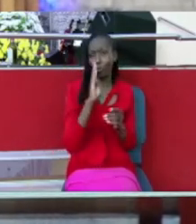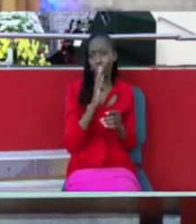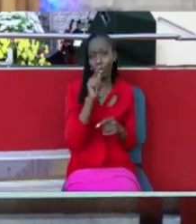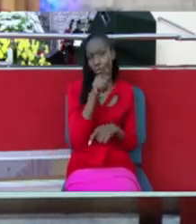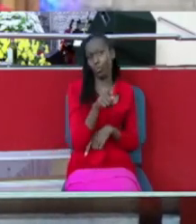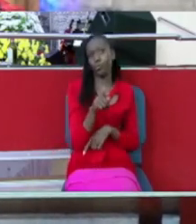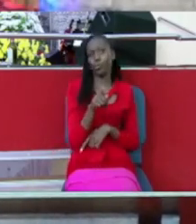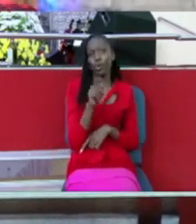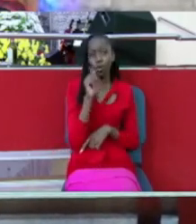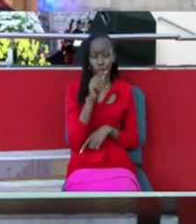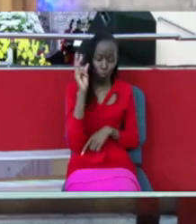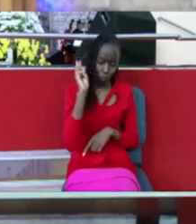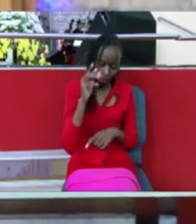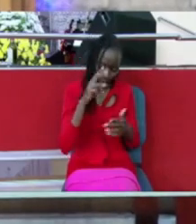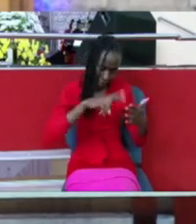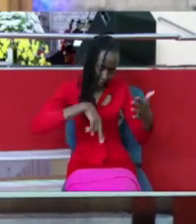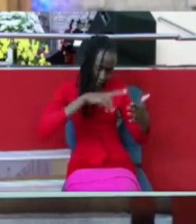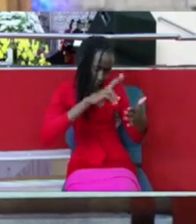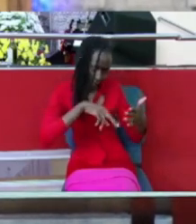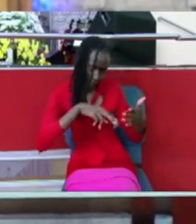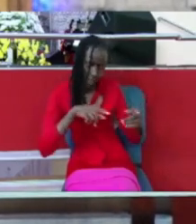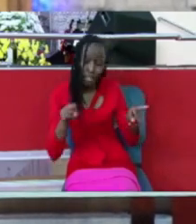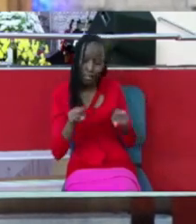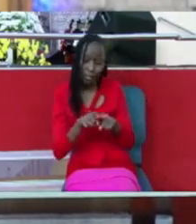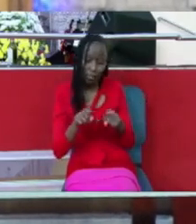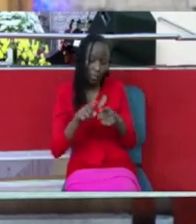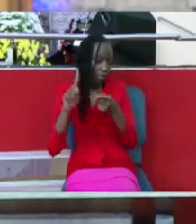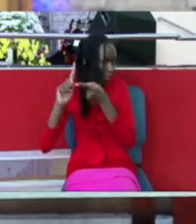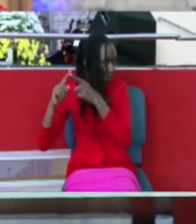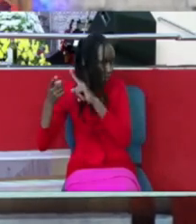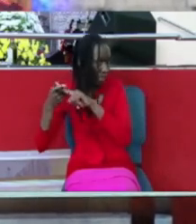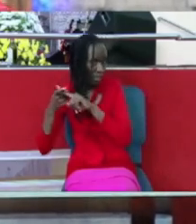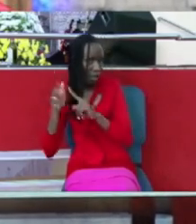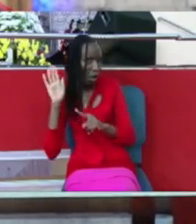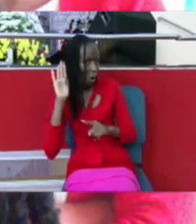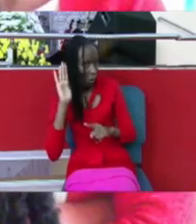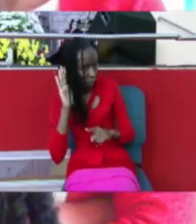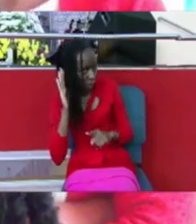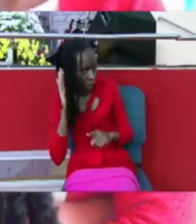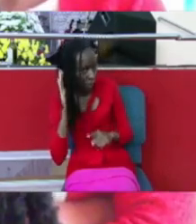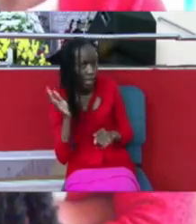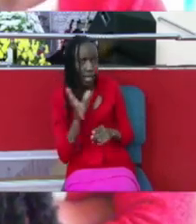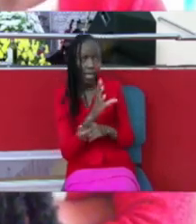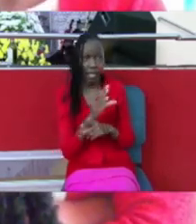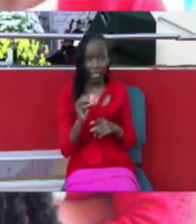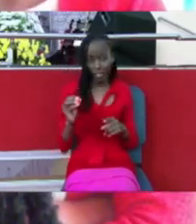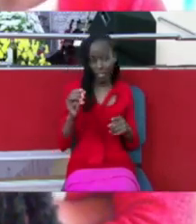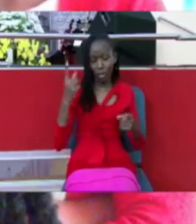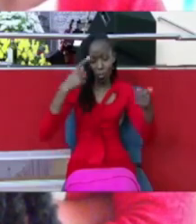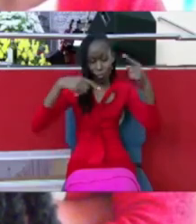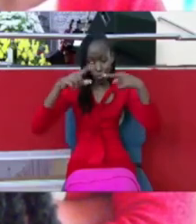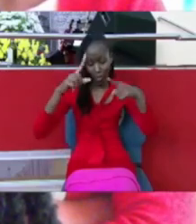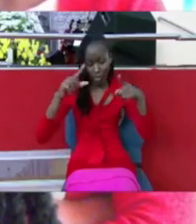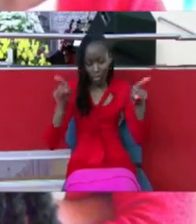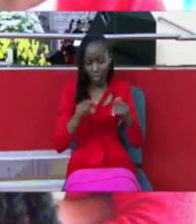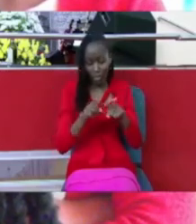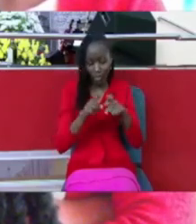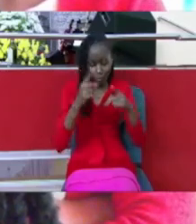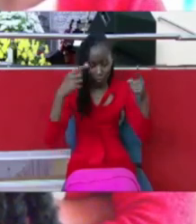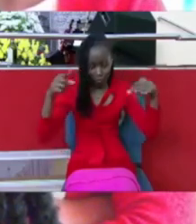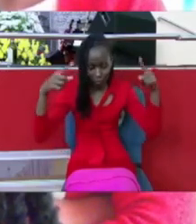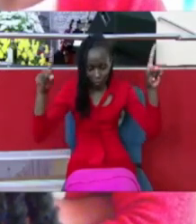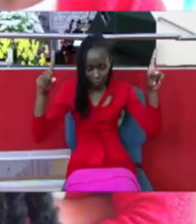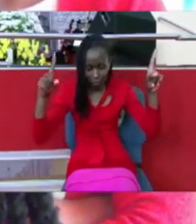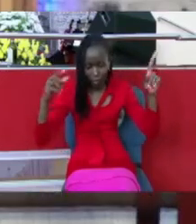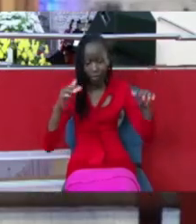You will read. Utasoma. You meditate. Utatafakari. You obey. Utatii. And then prosperity and success. Na ufanisi na